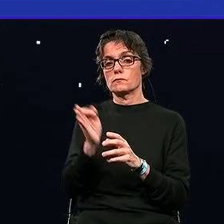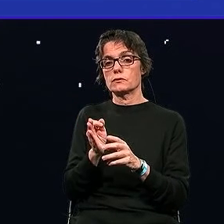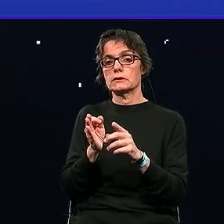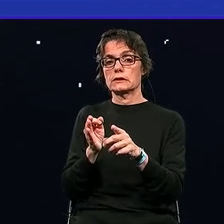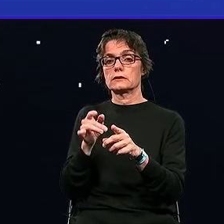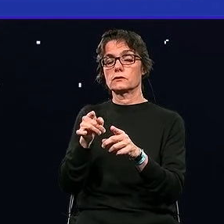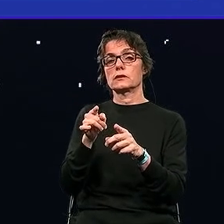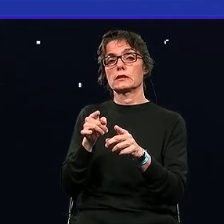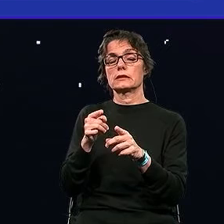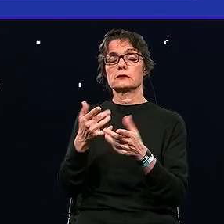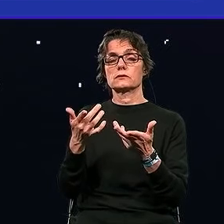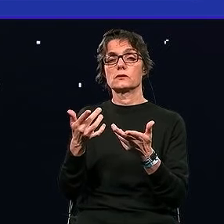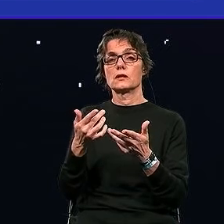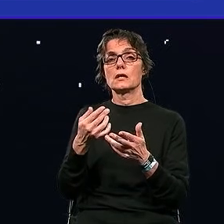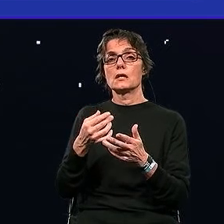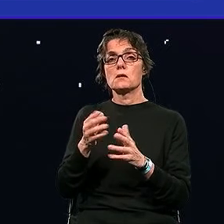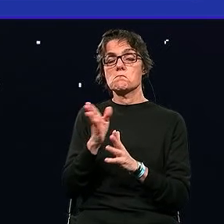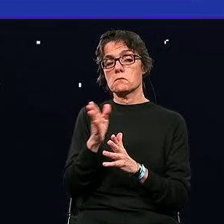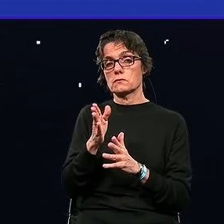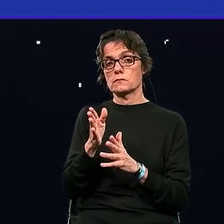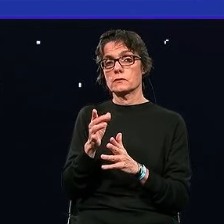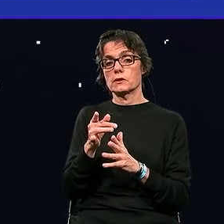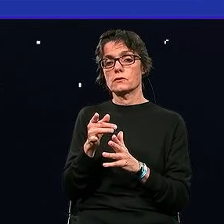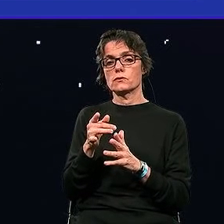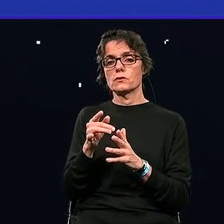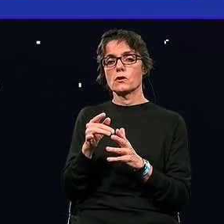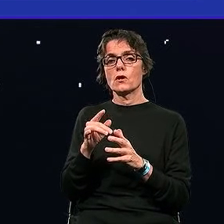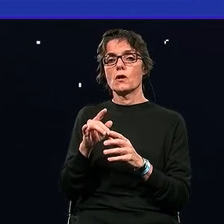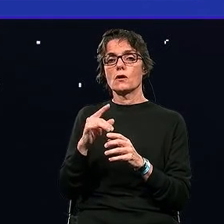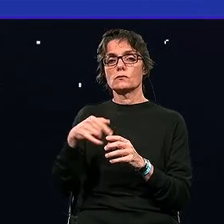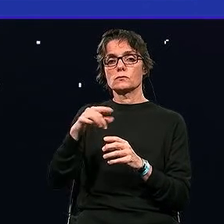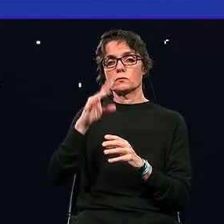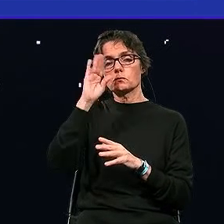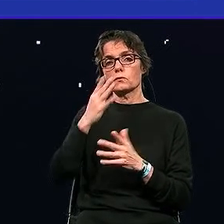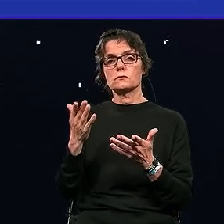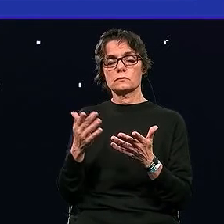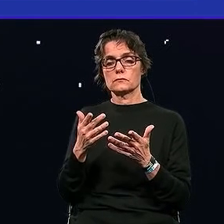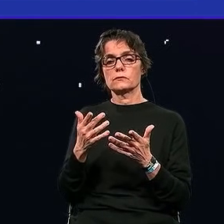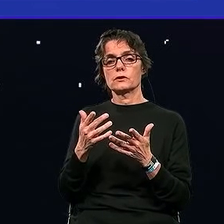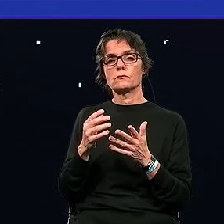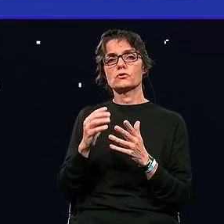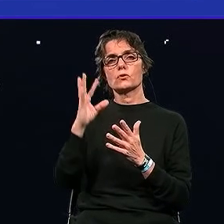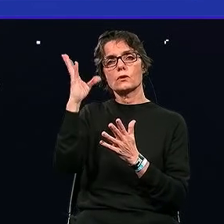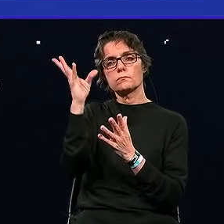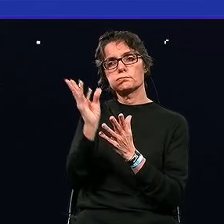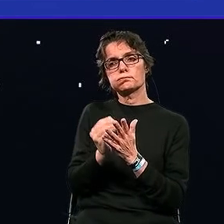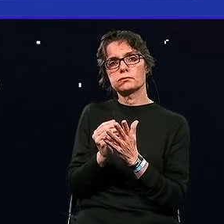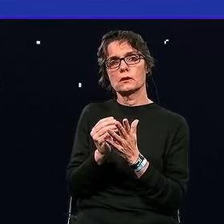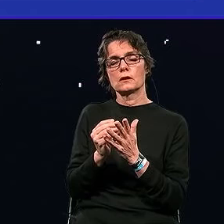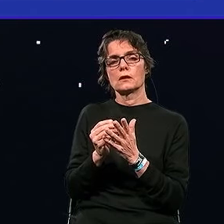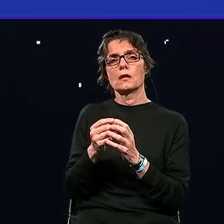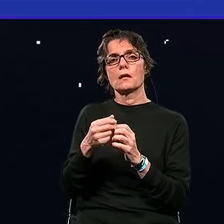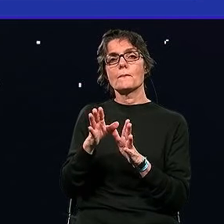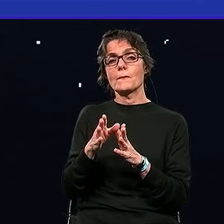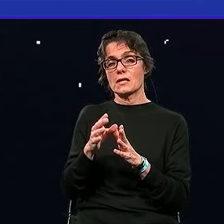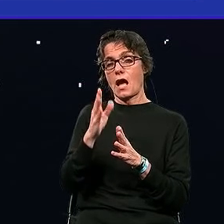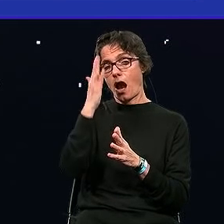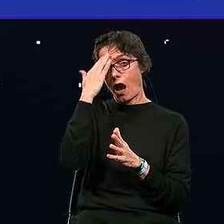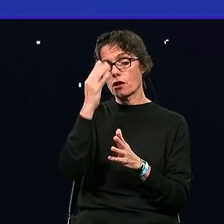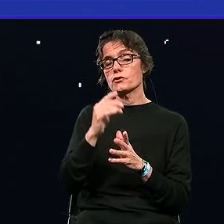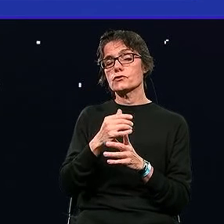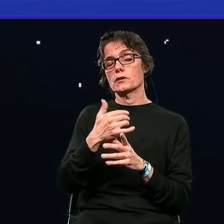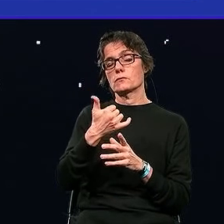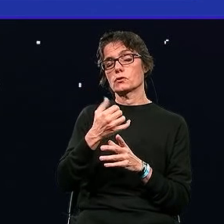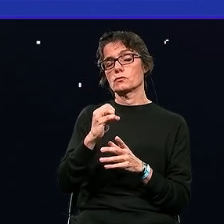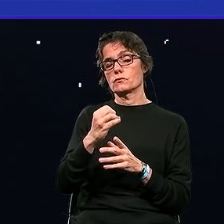rebound is about 5%. We haven't got the final figures yet, they're still being calculated, but we think that in